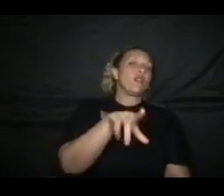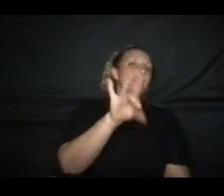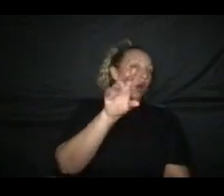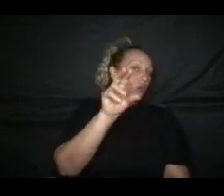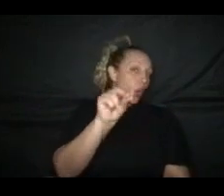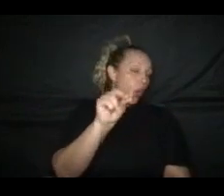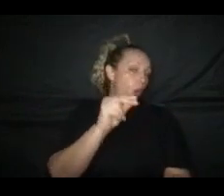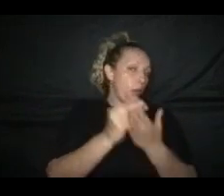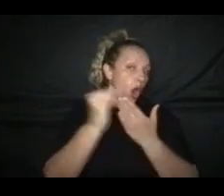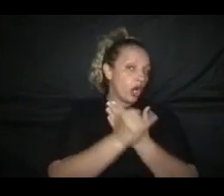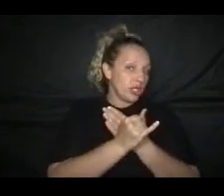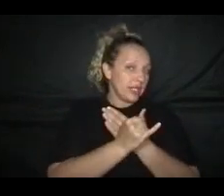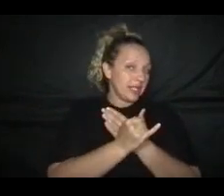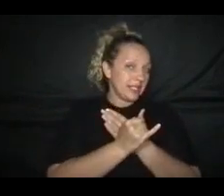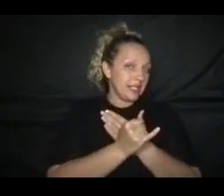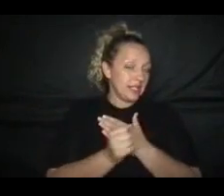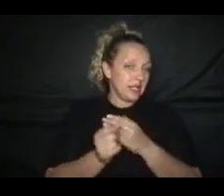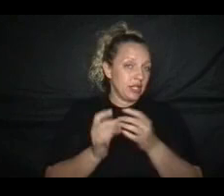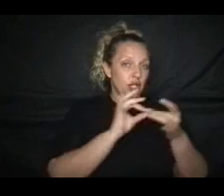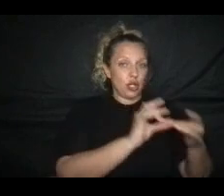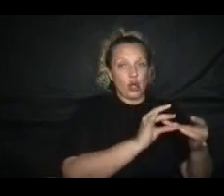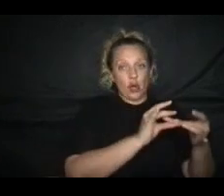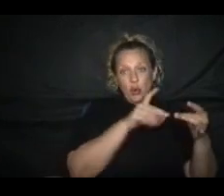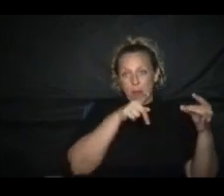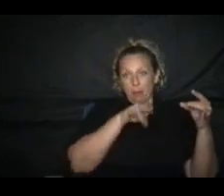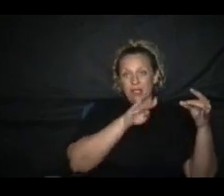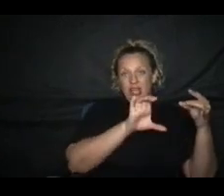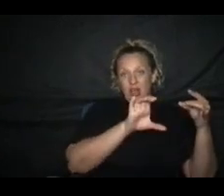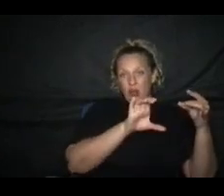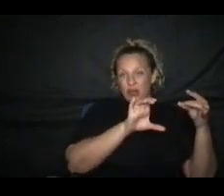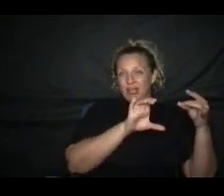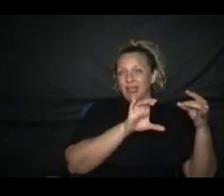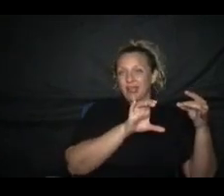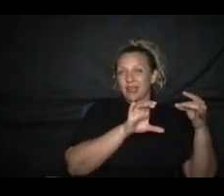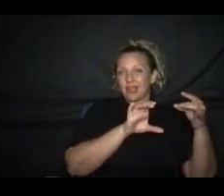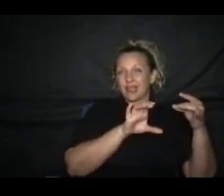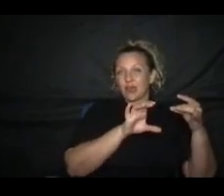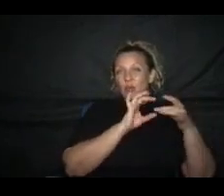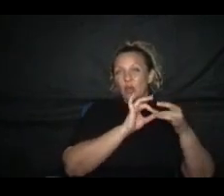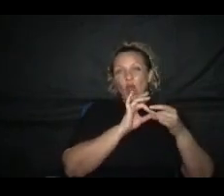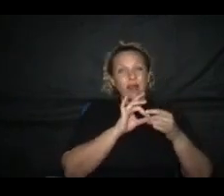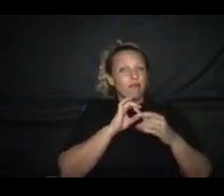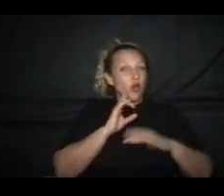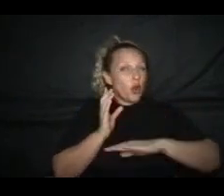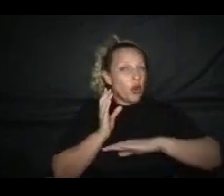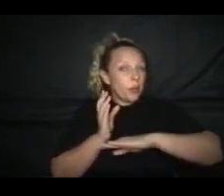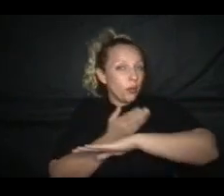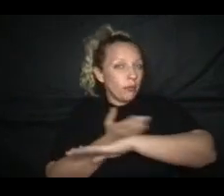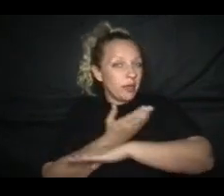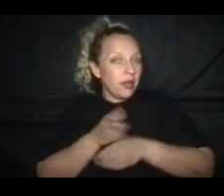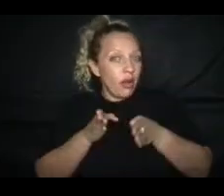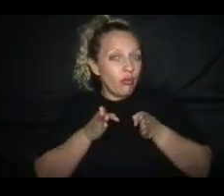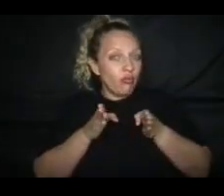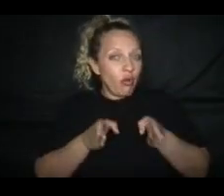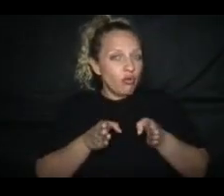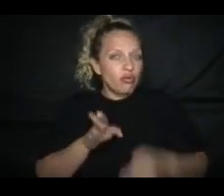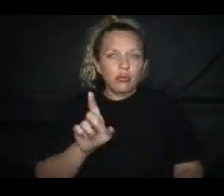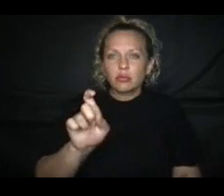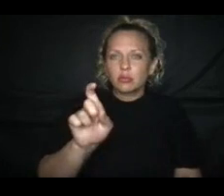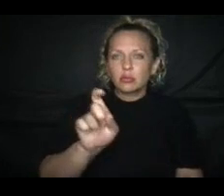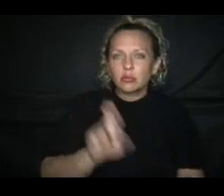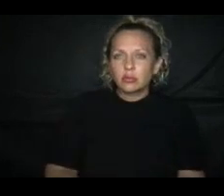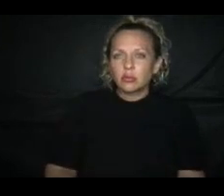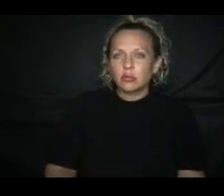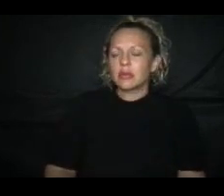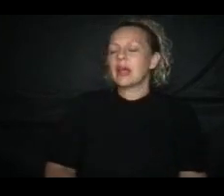in concurrent with Palm Beach County as far as improvement on roads? I mean, there